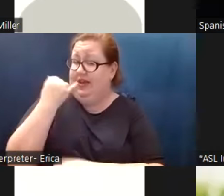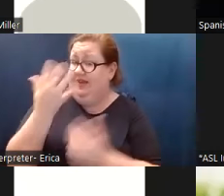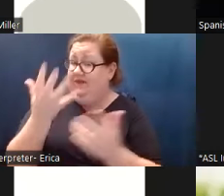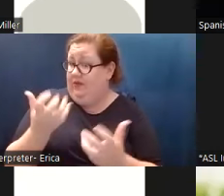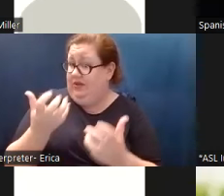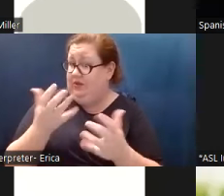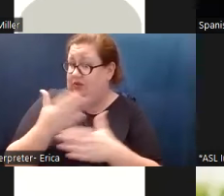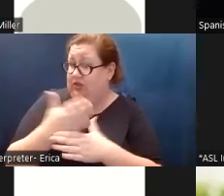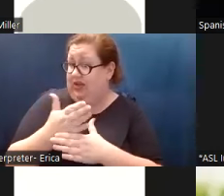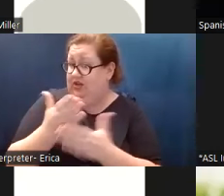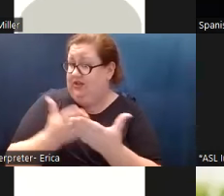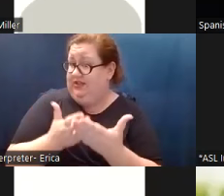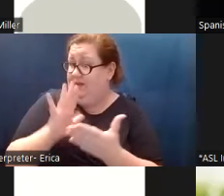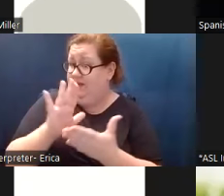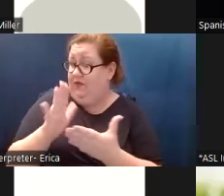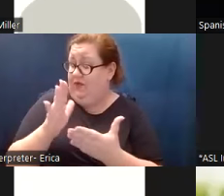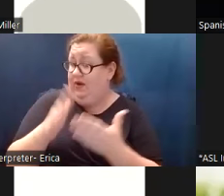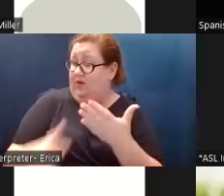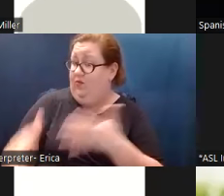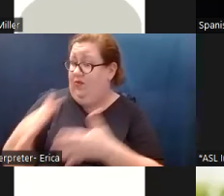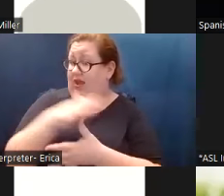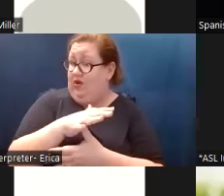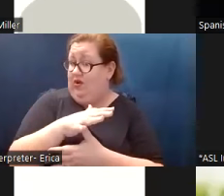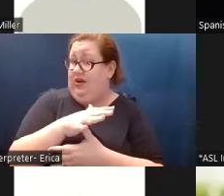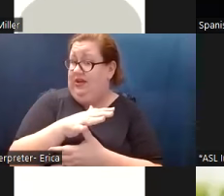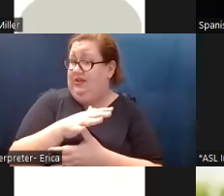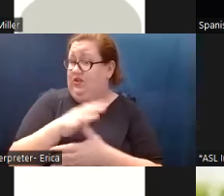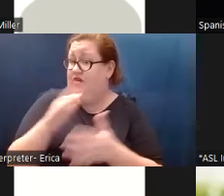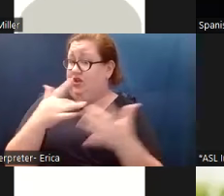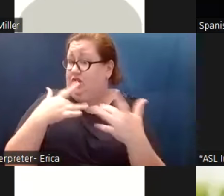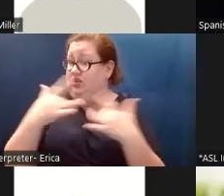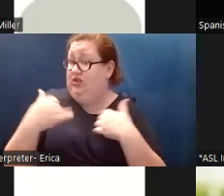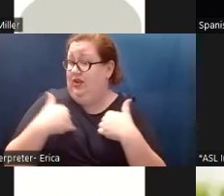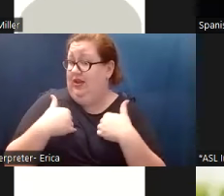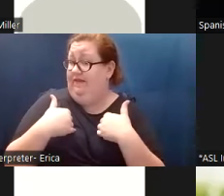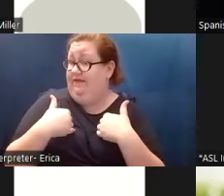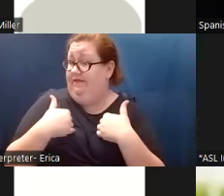share some of your priorities, any top concerns you have, we'd love